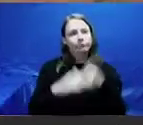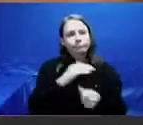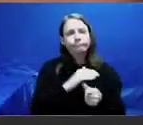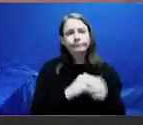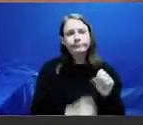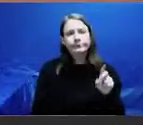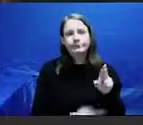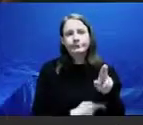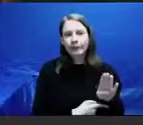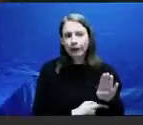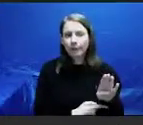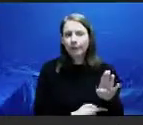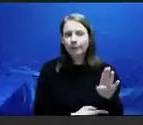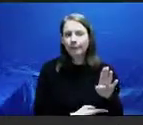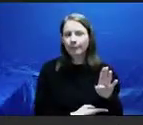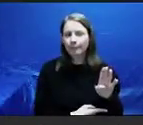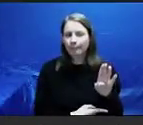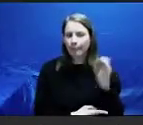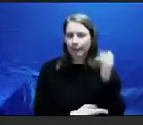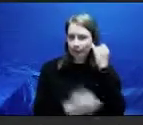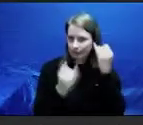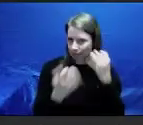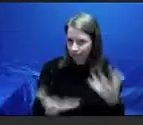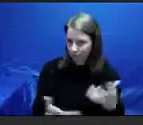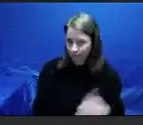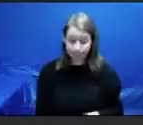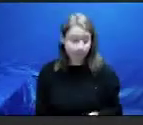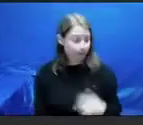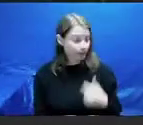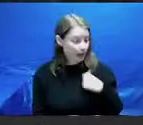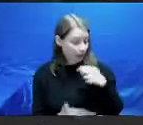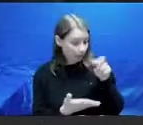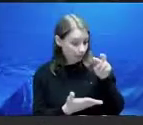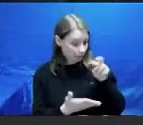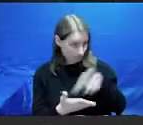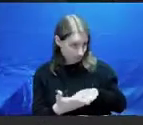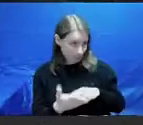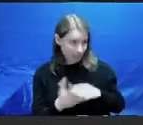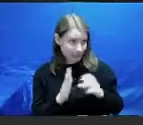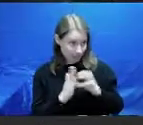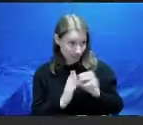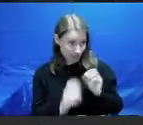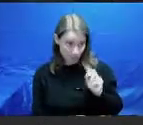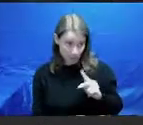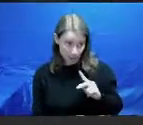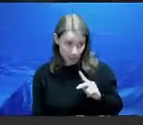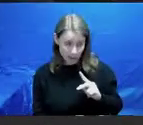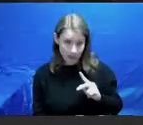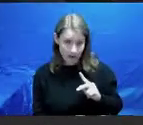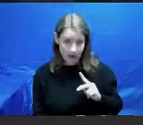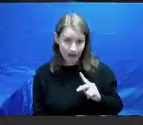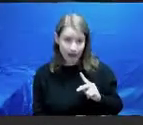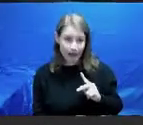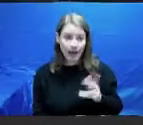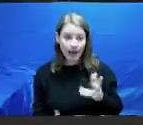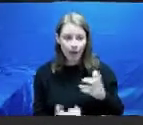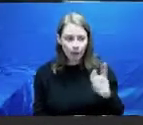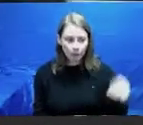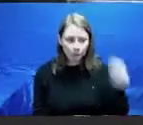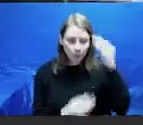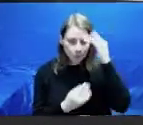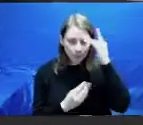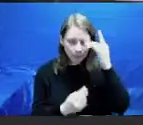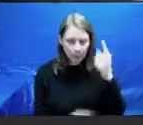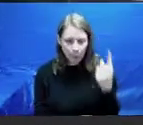read the first paragraph, okay? You're going to read along with me silently. So then we're going to look at what are the 1 or